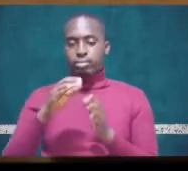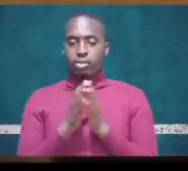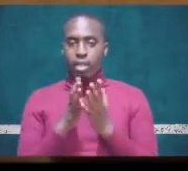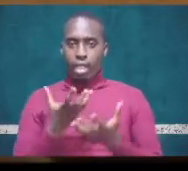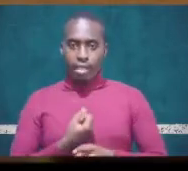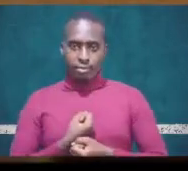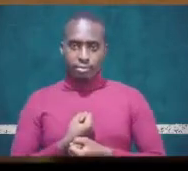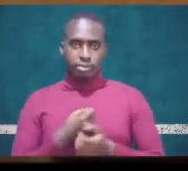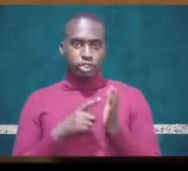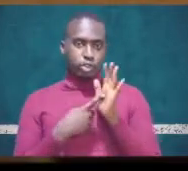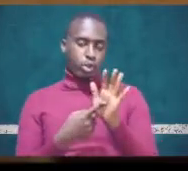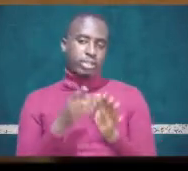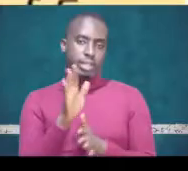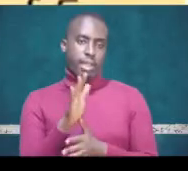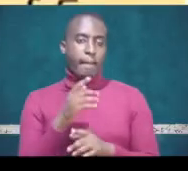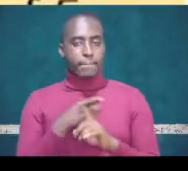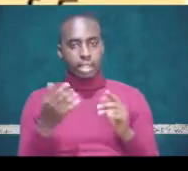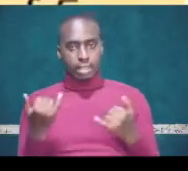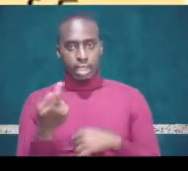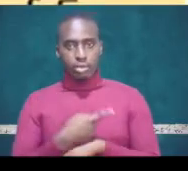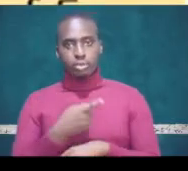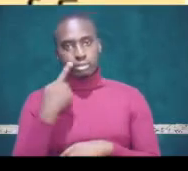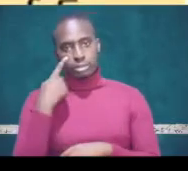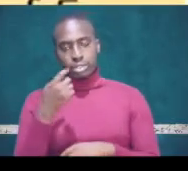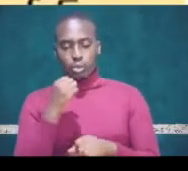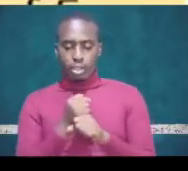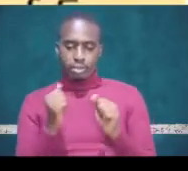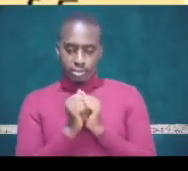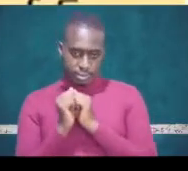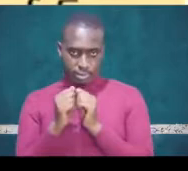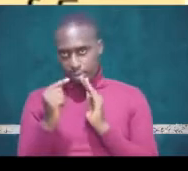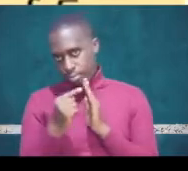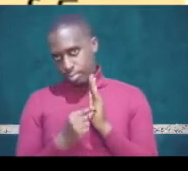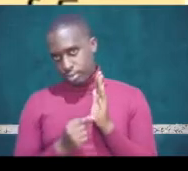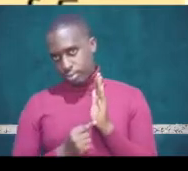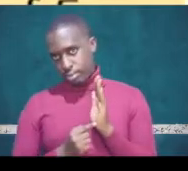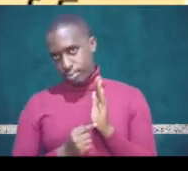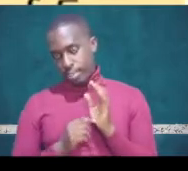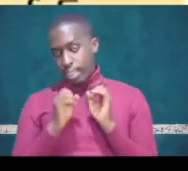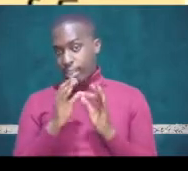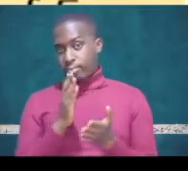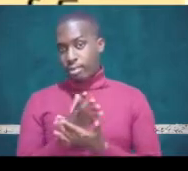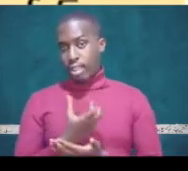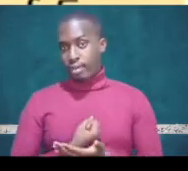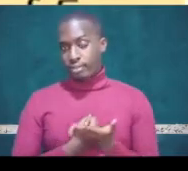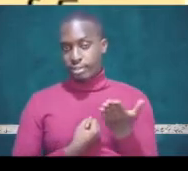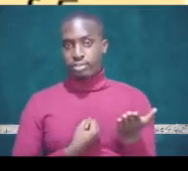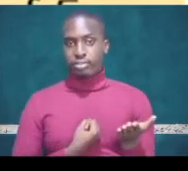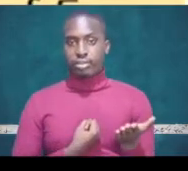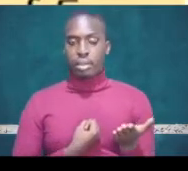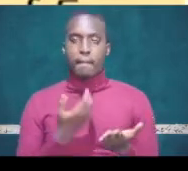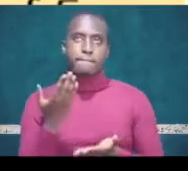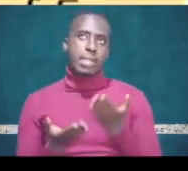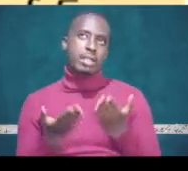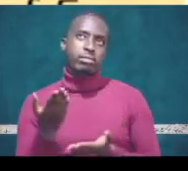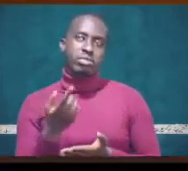we have shown there. But now it works on the same principle as this one. So if I have this, maybe